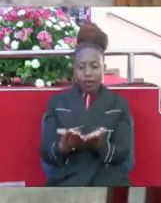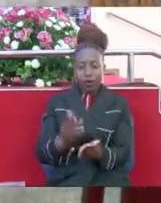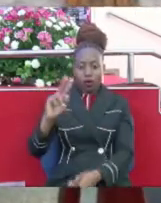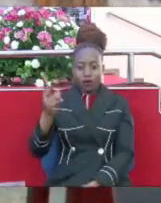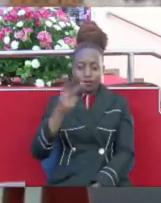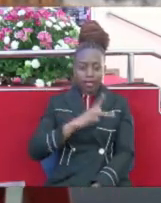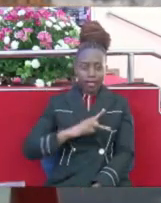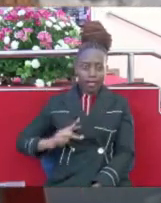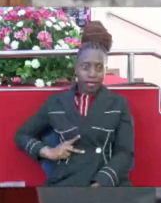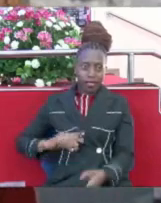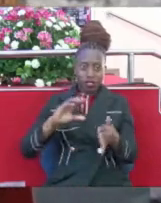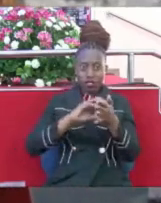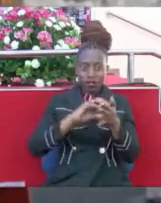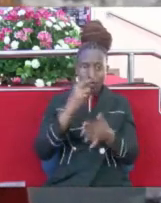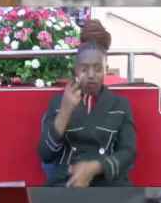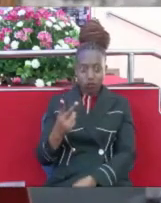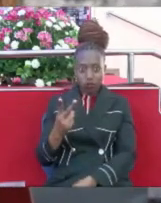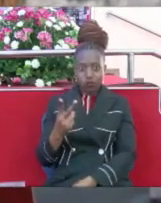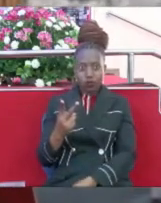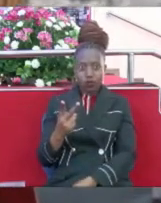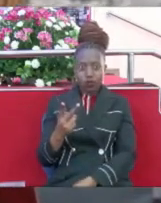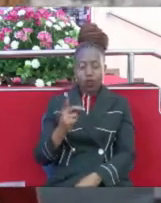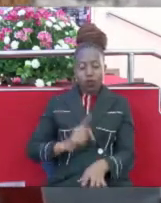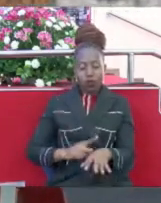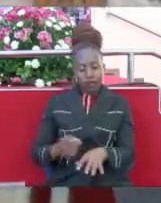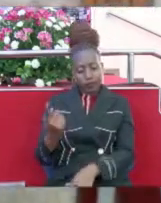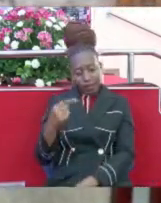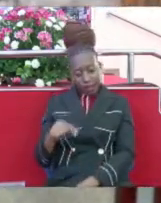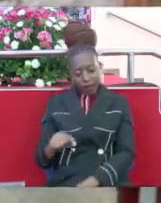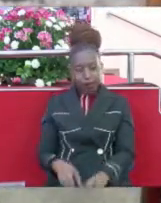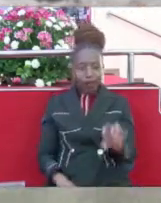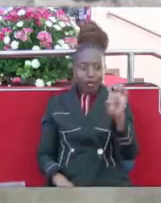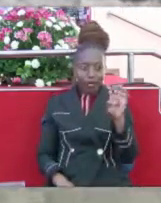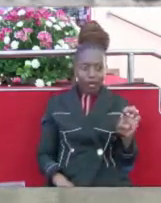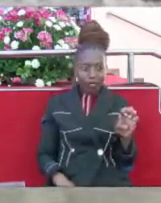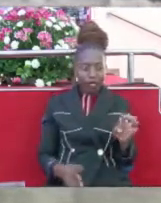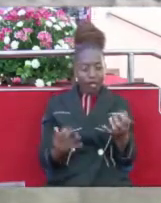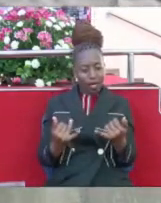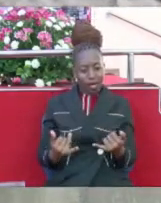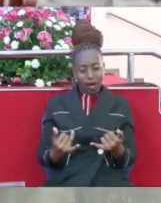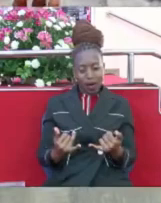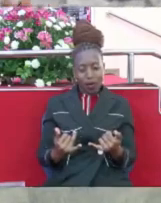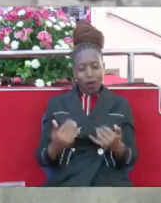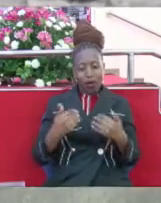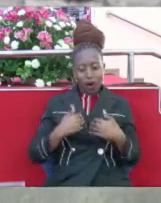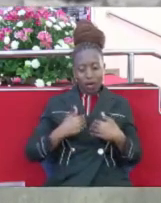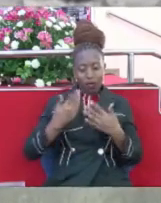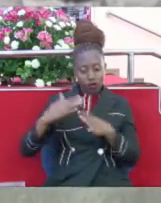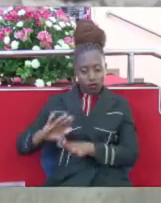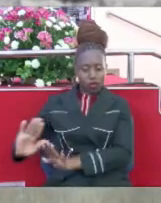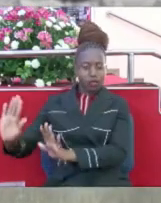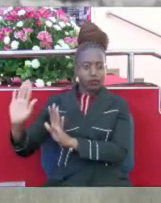kitabu cha Wafalme wa pili sura ya pili. A time is come when now Elijah has to exit from the vicinity. Wakati umefika na